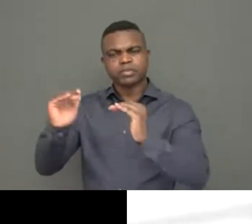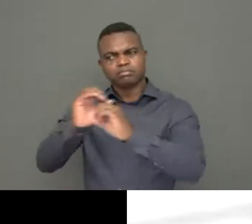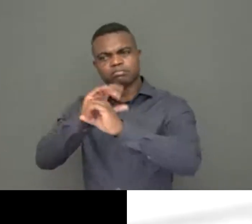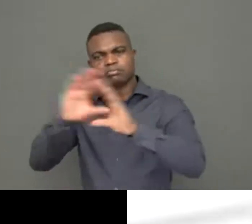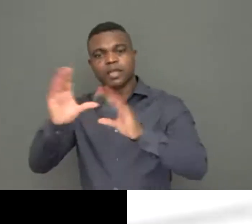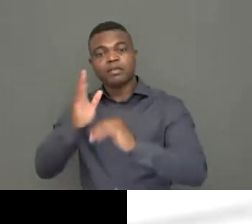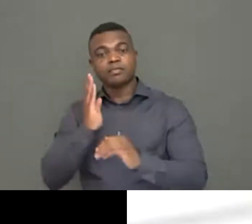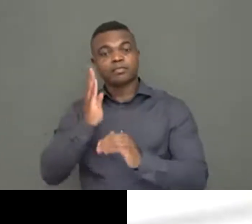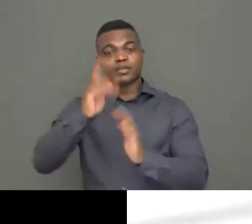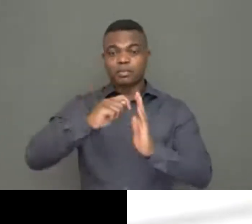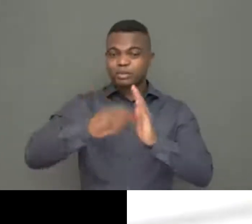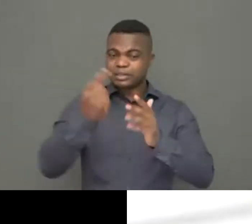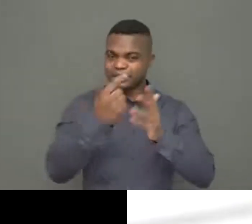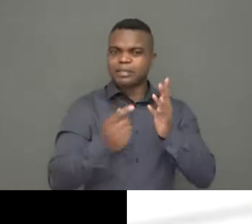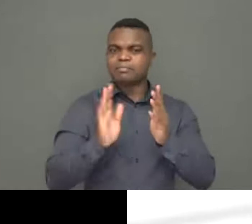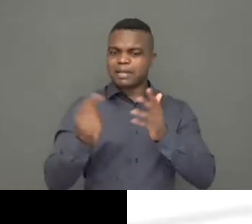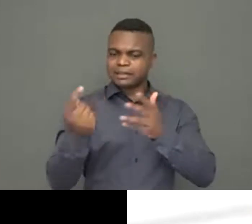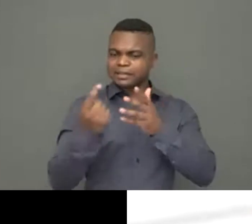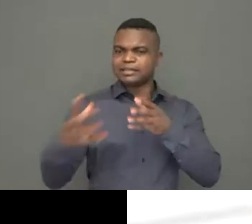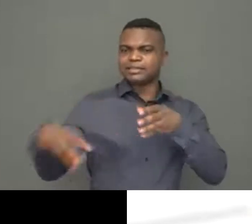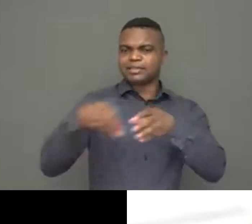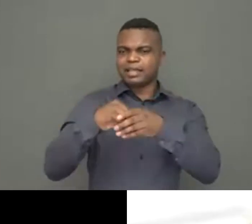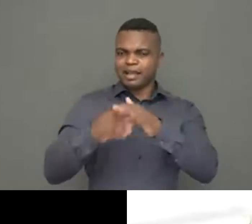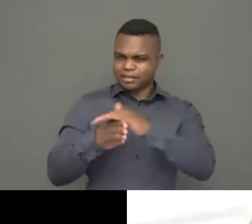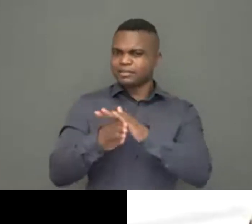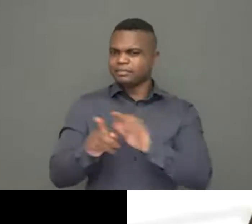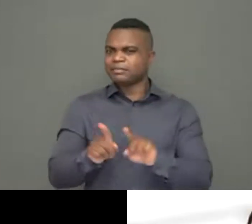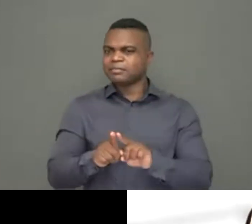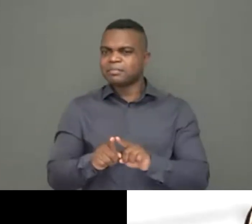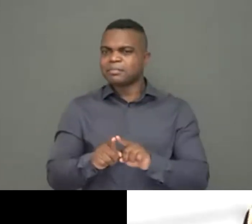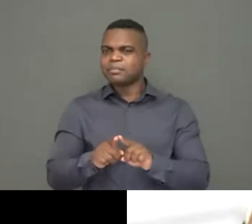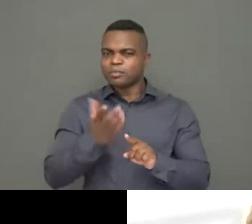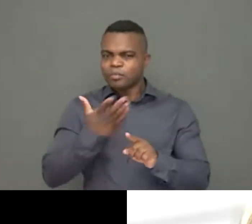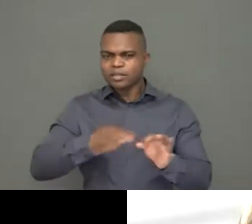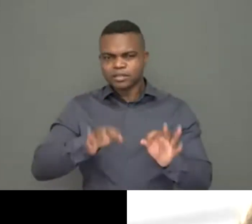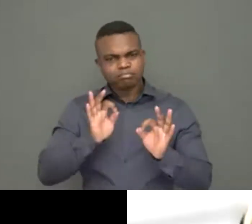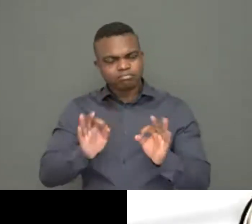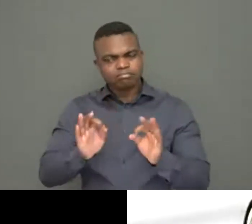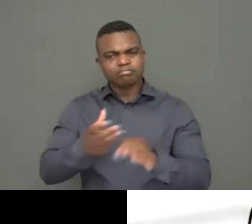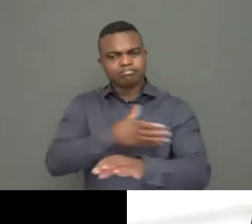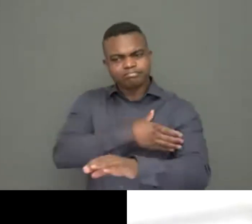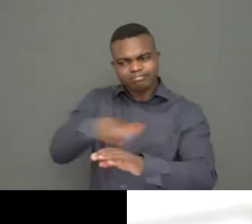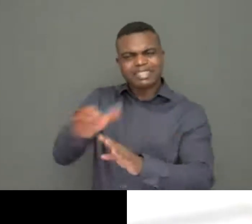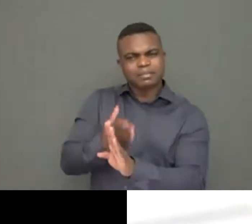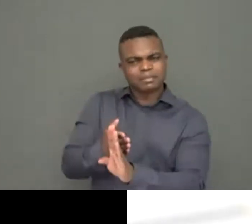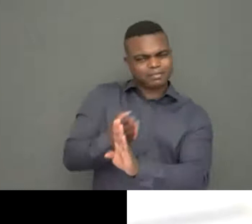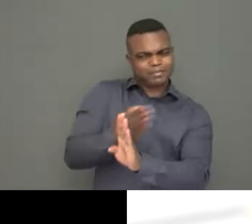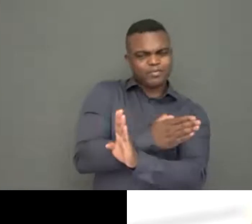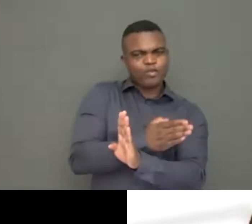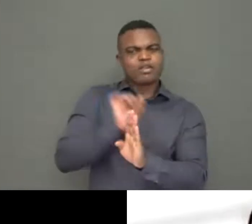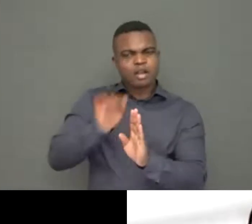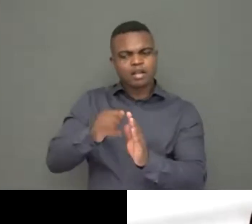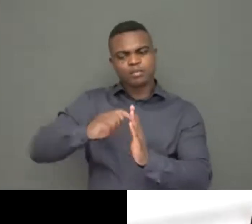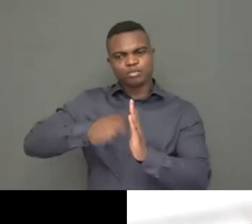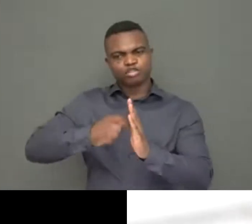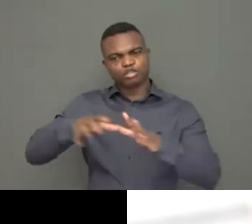This was a learning for us. So I think what the kind of things that were achieved during the project was we all